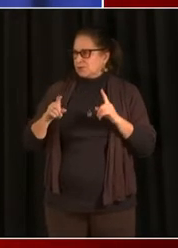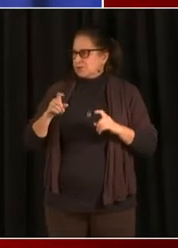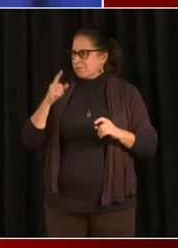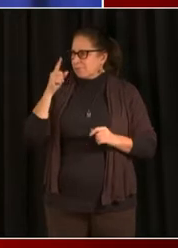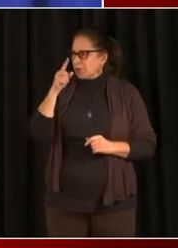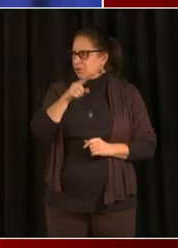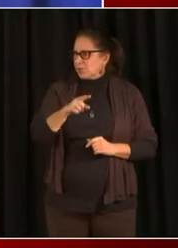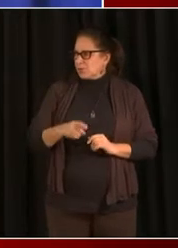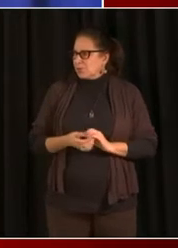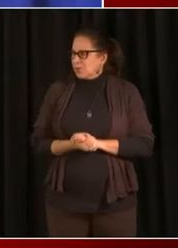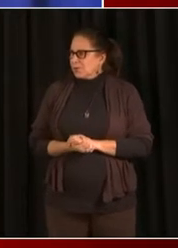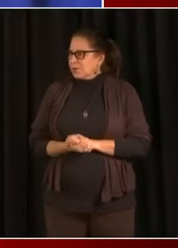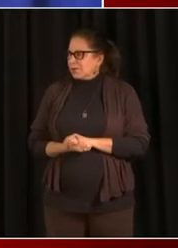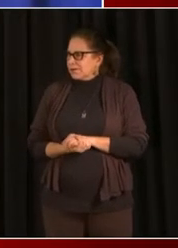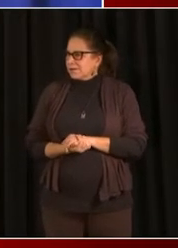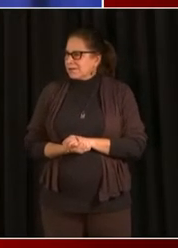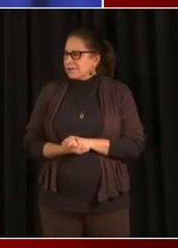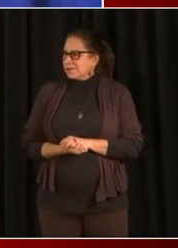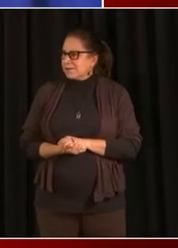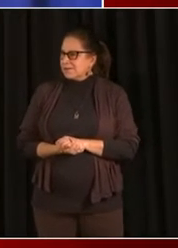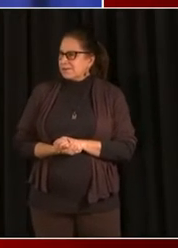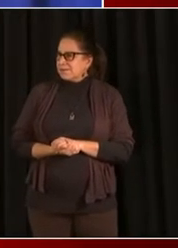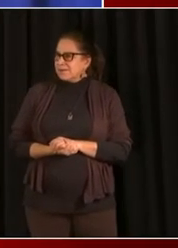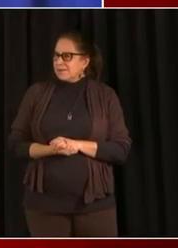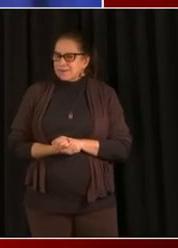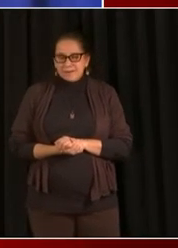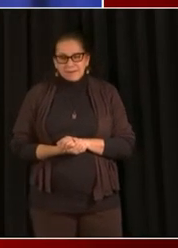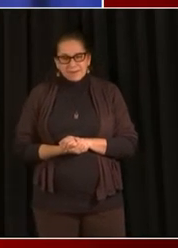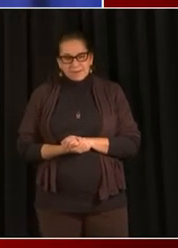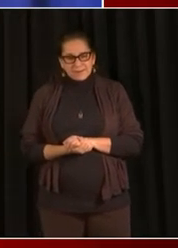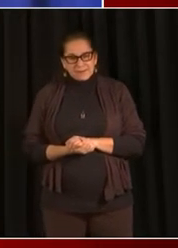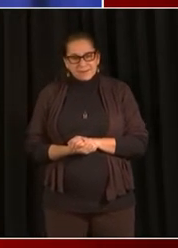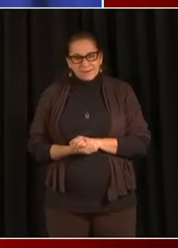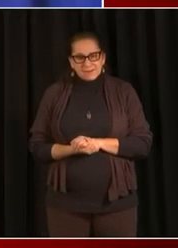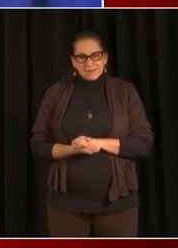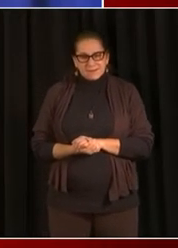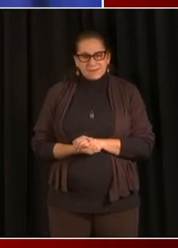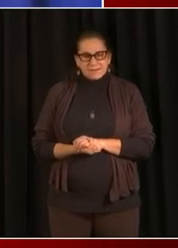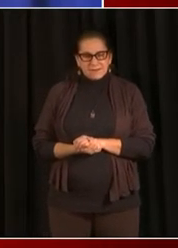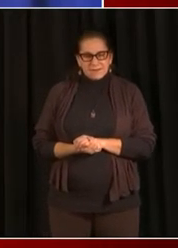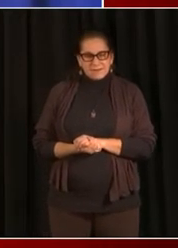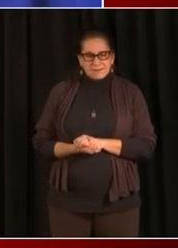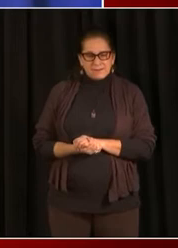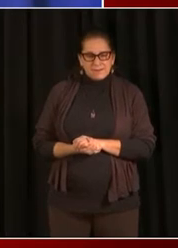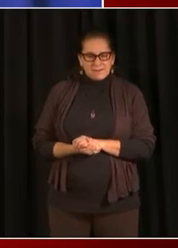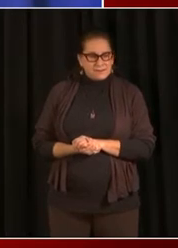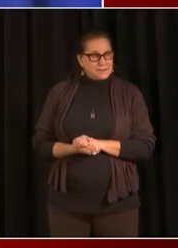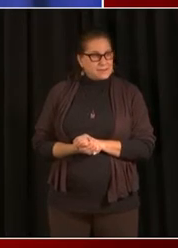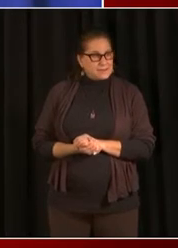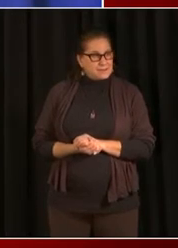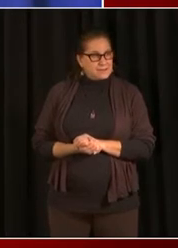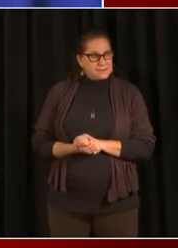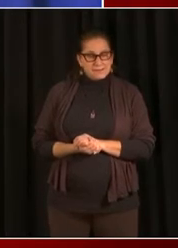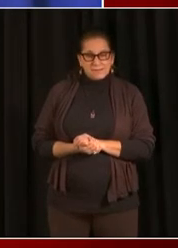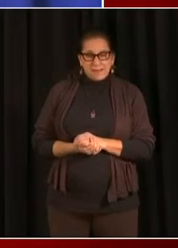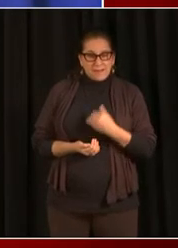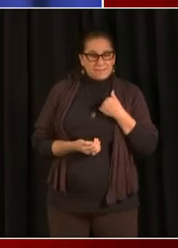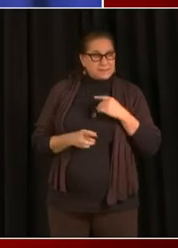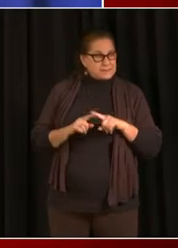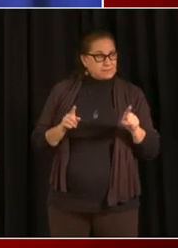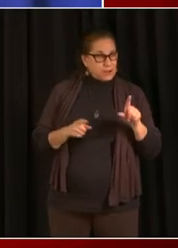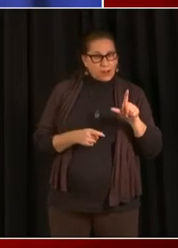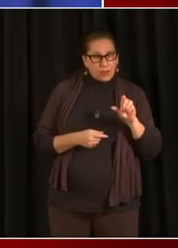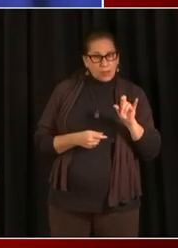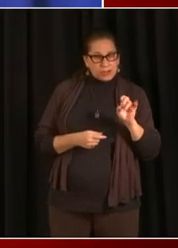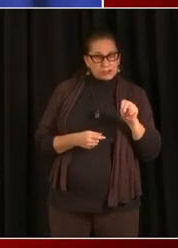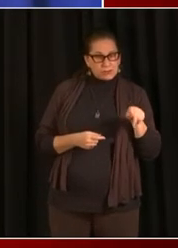if you have more than one retail location, same business, 2 locations in the district or more,